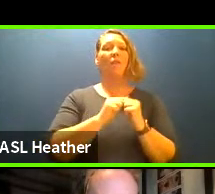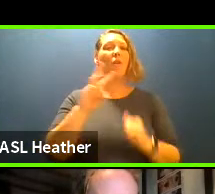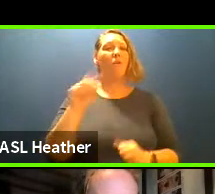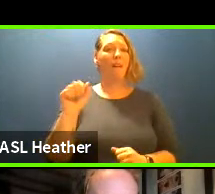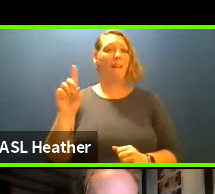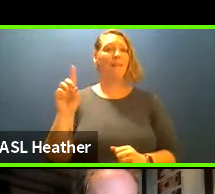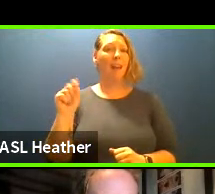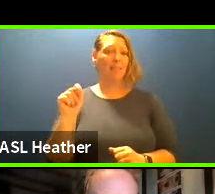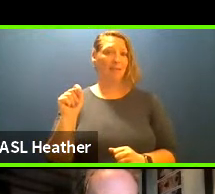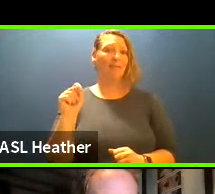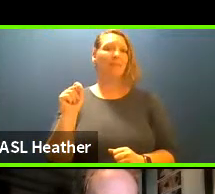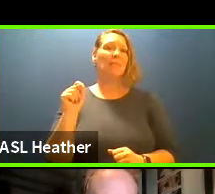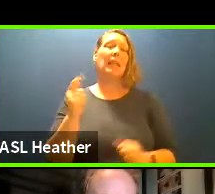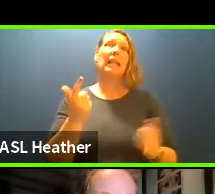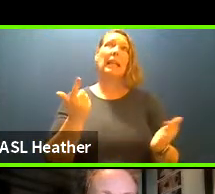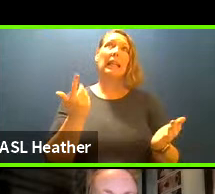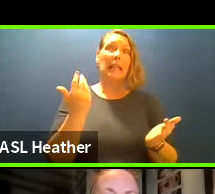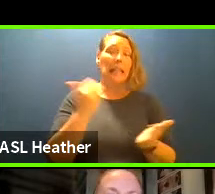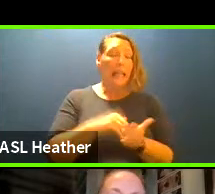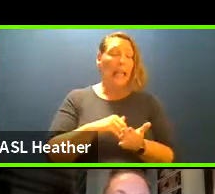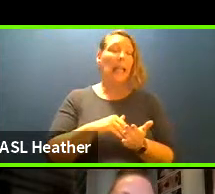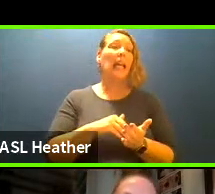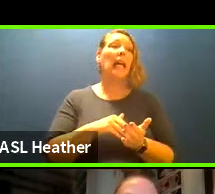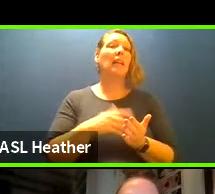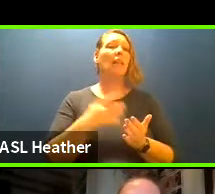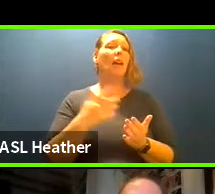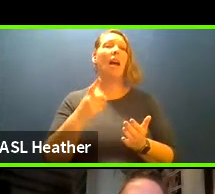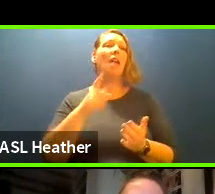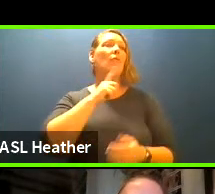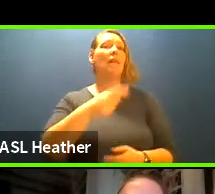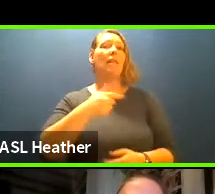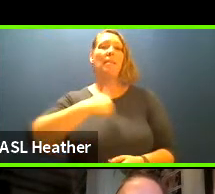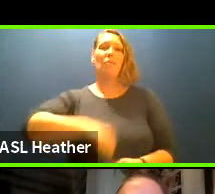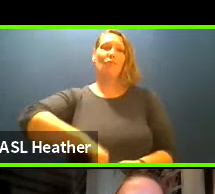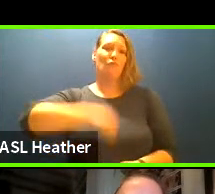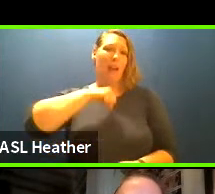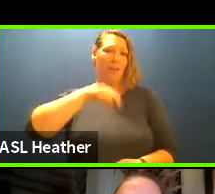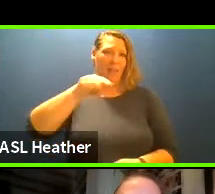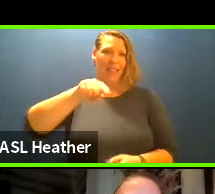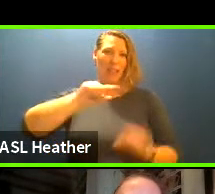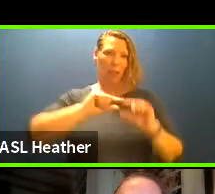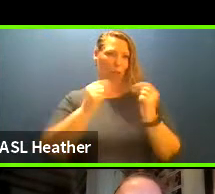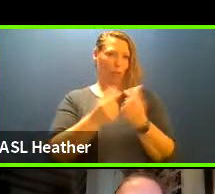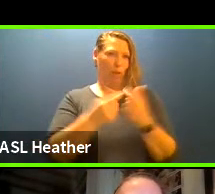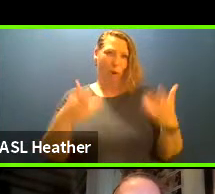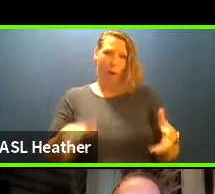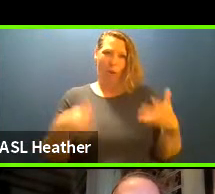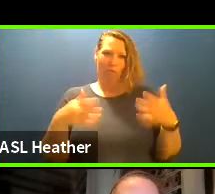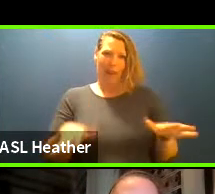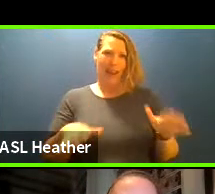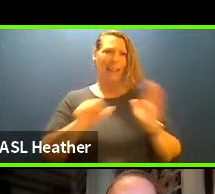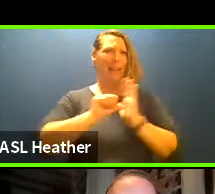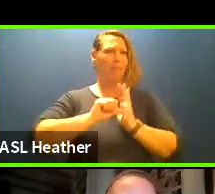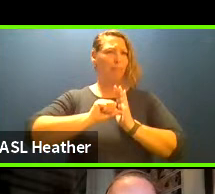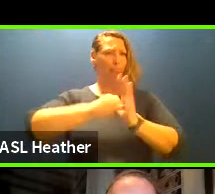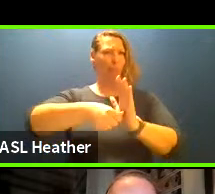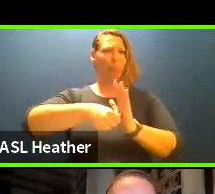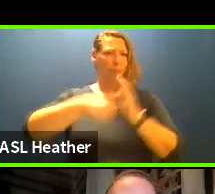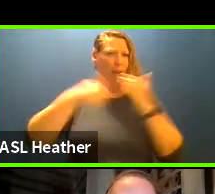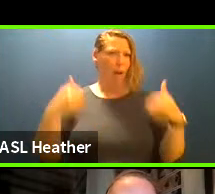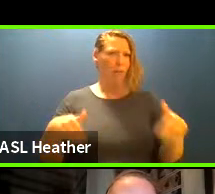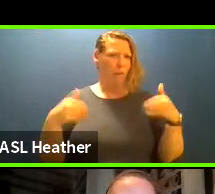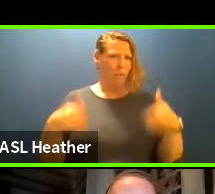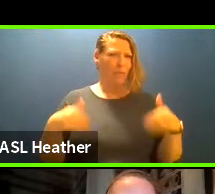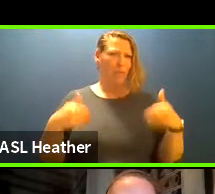So again, I'm so proud of this group already and so impressed already